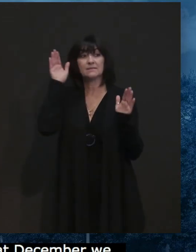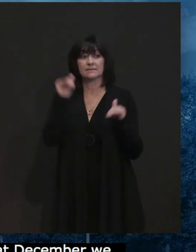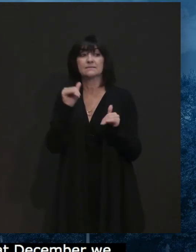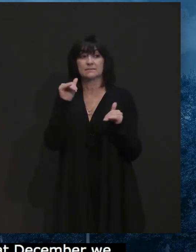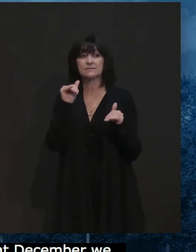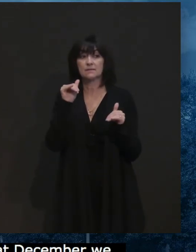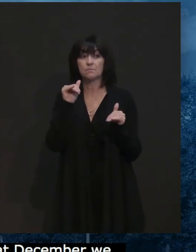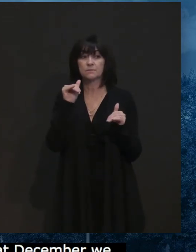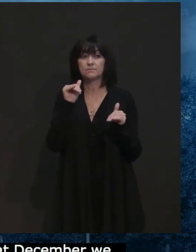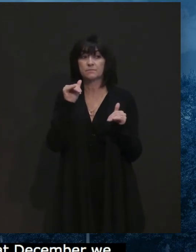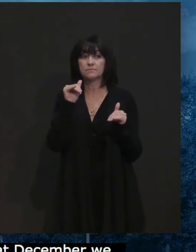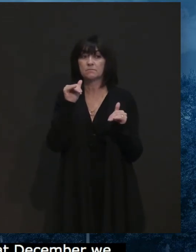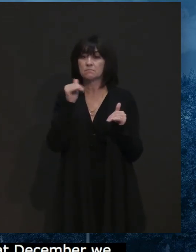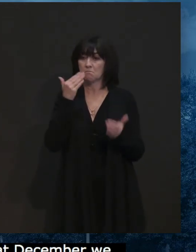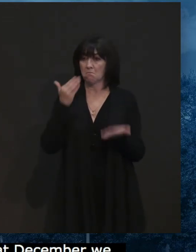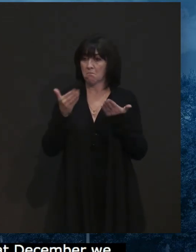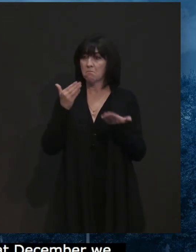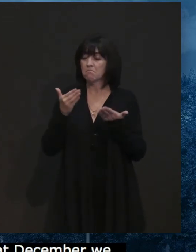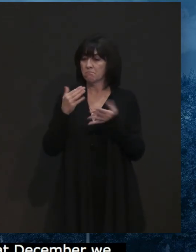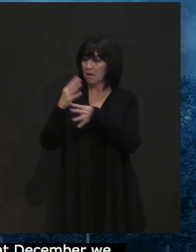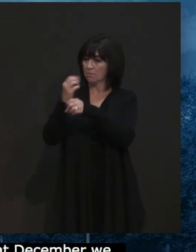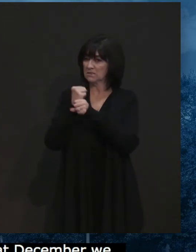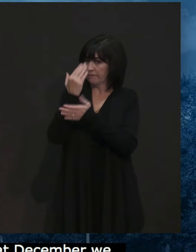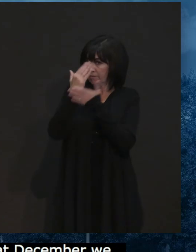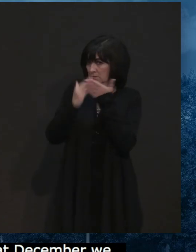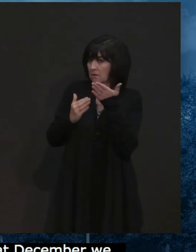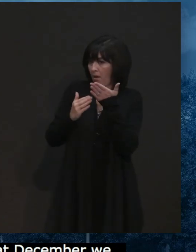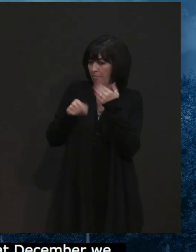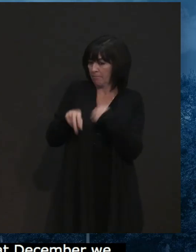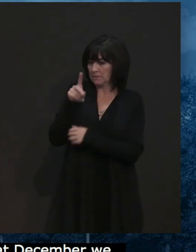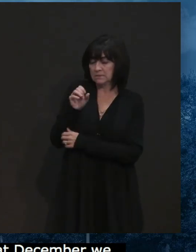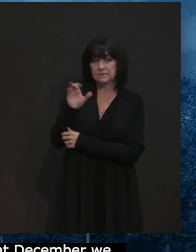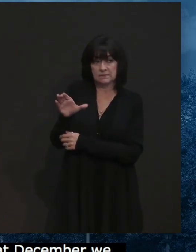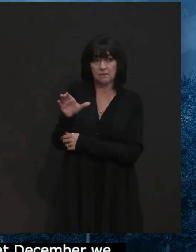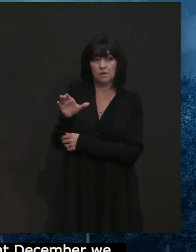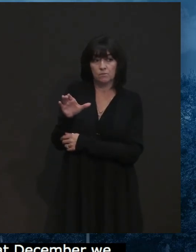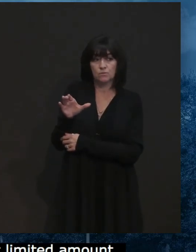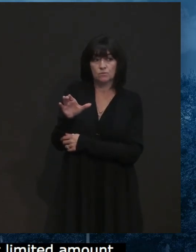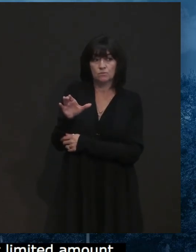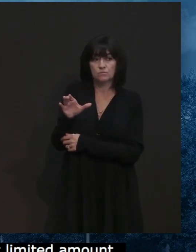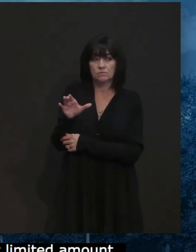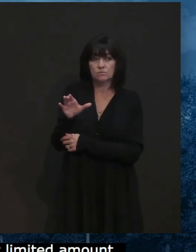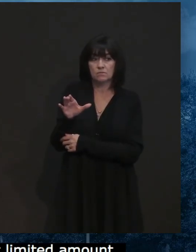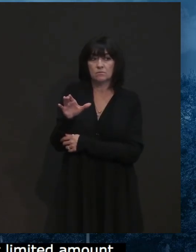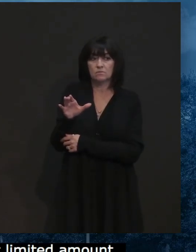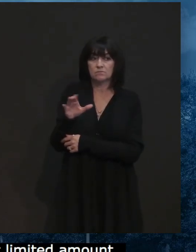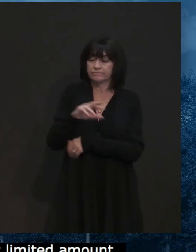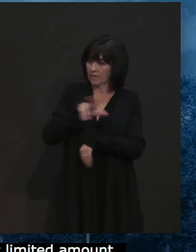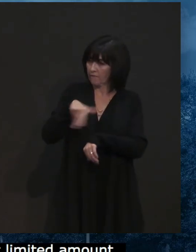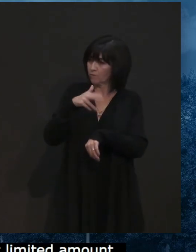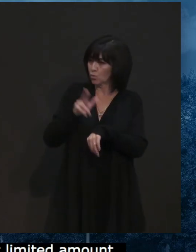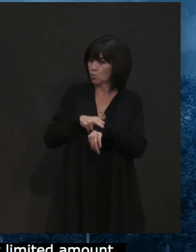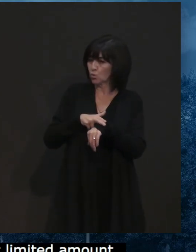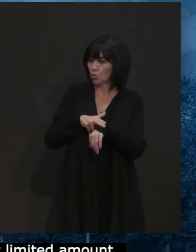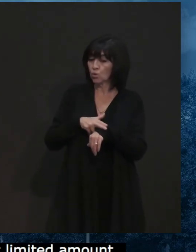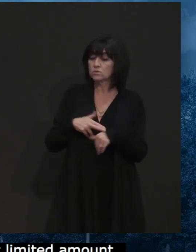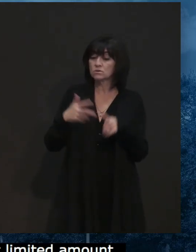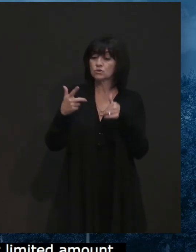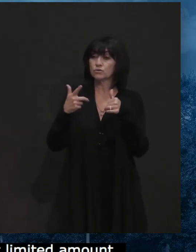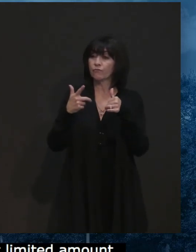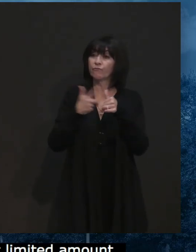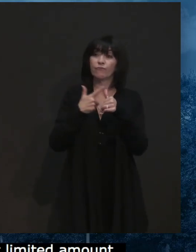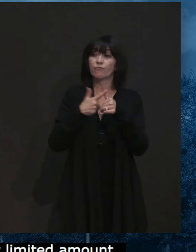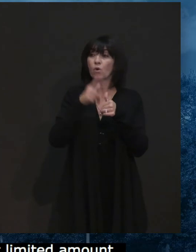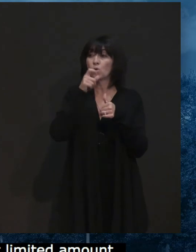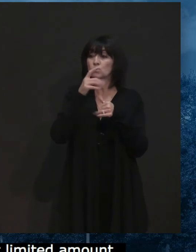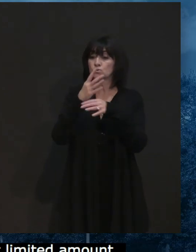least a limited amount of doses by December. And of course, the first people in line will be either at-risk groups or people who